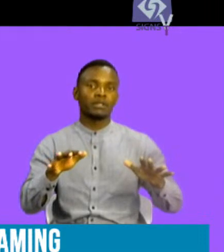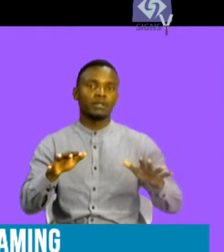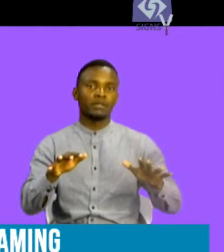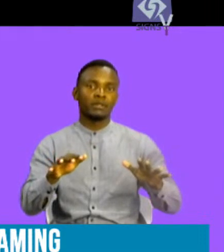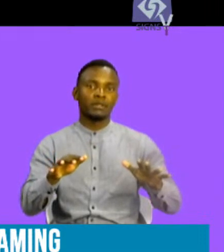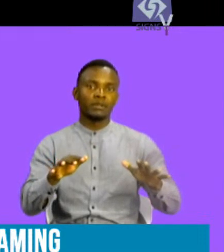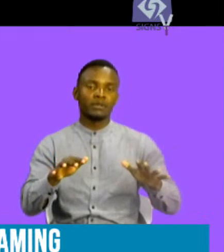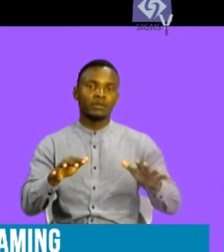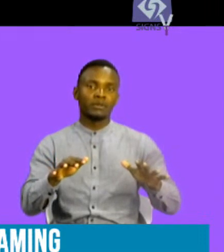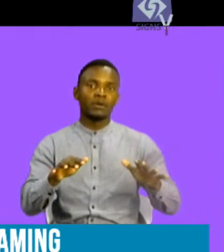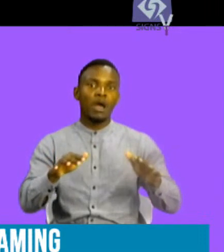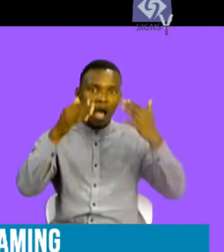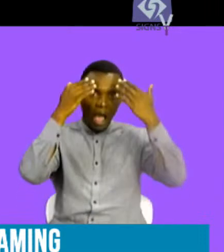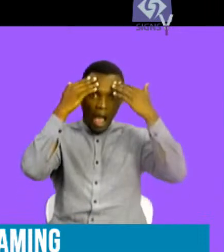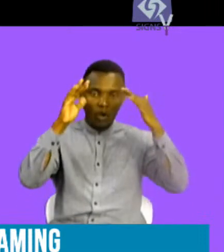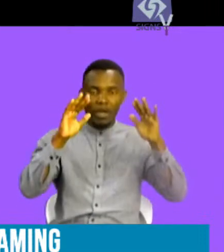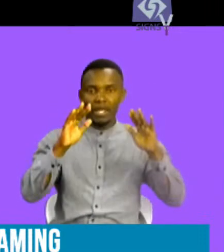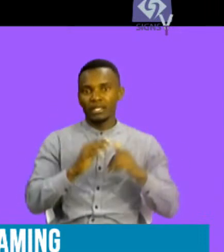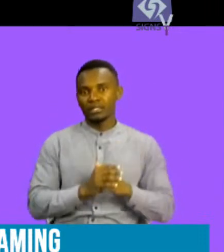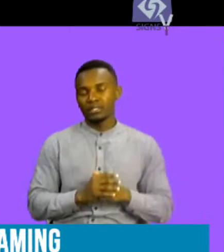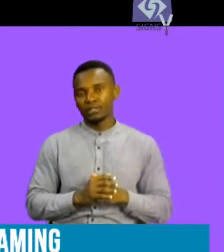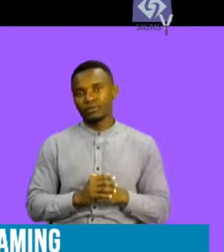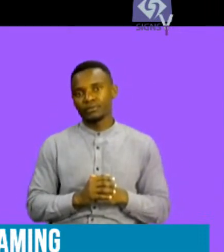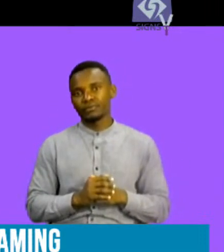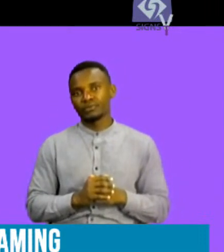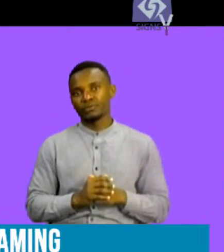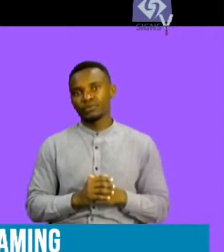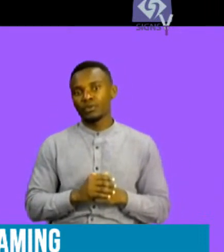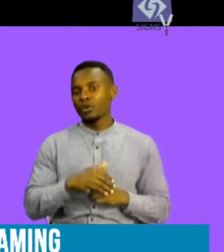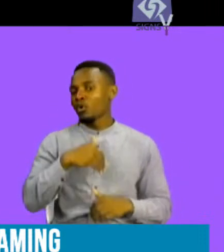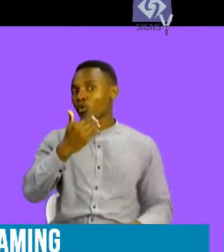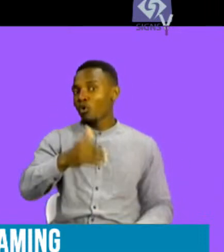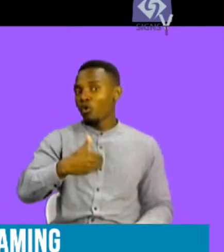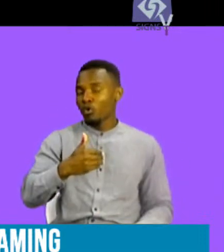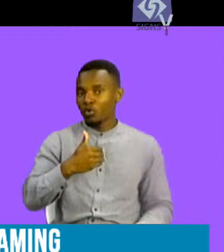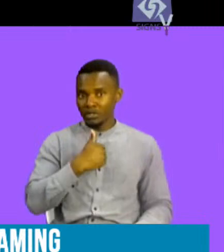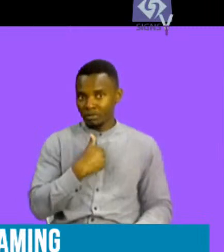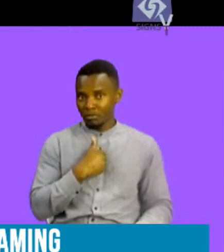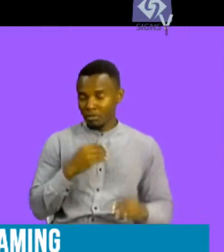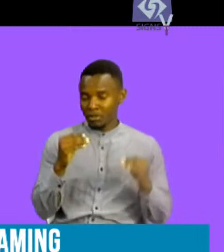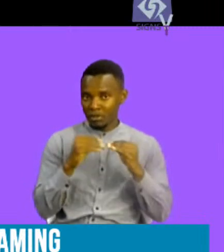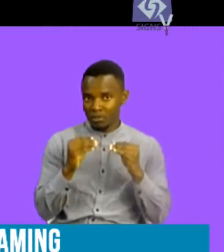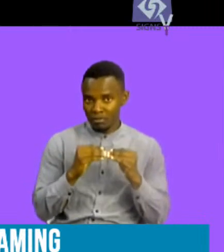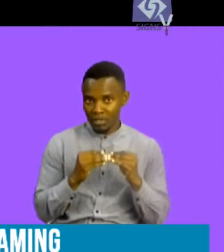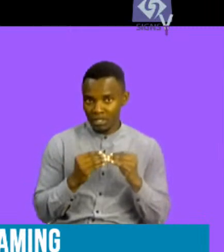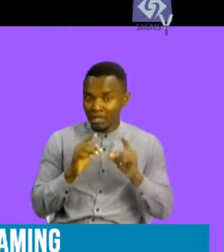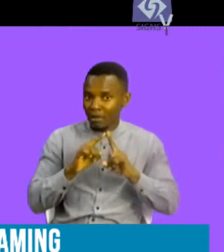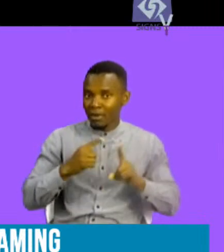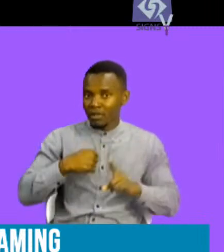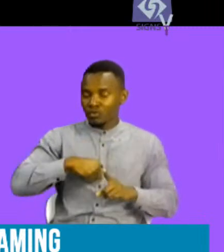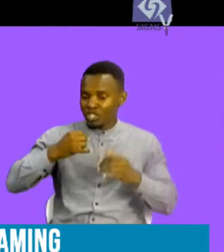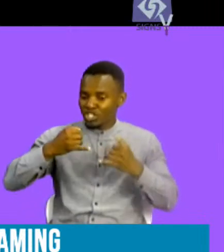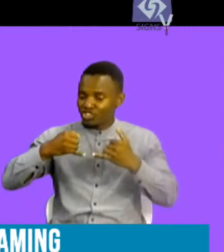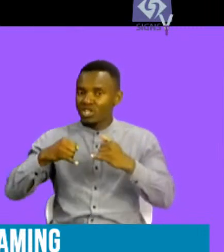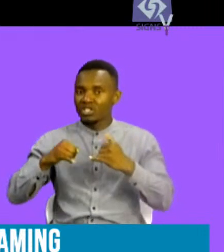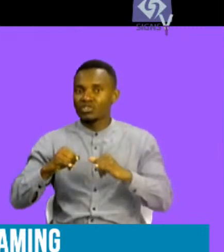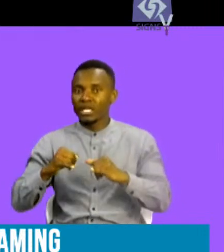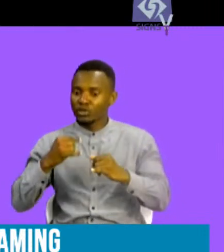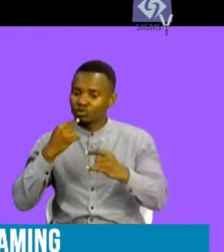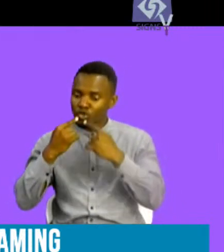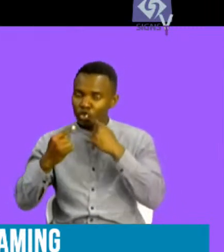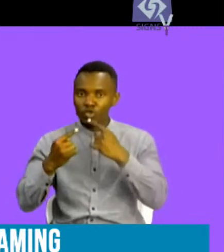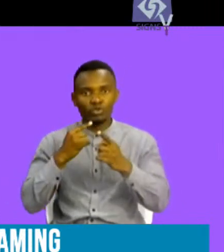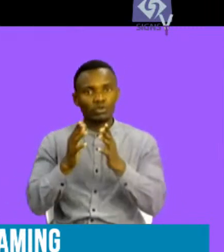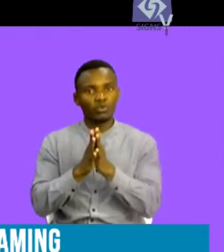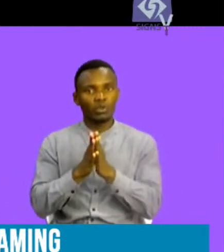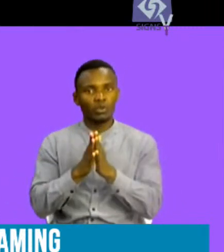community down there. We always have meetings, but we try to talk to the society,